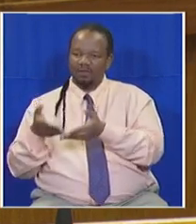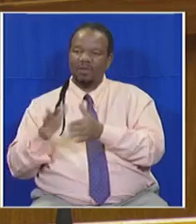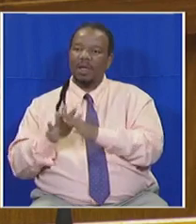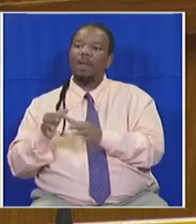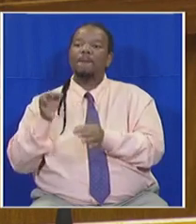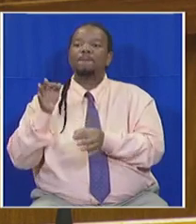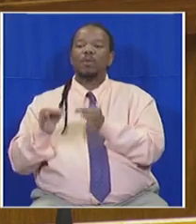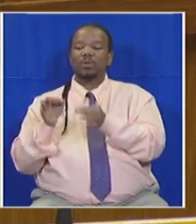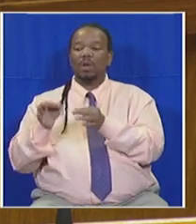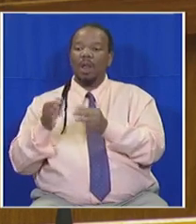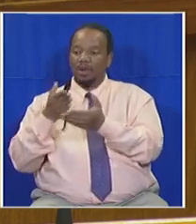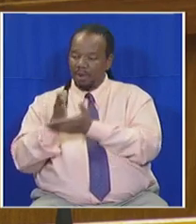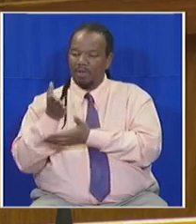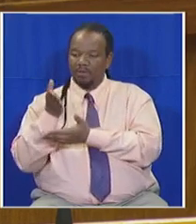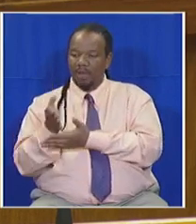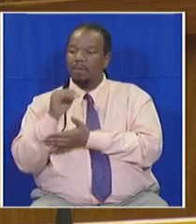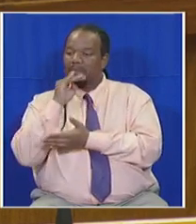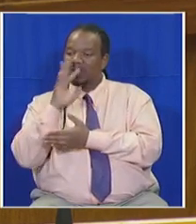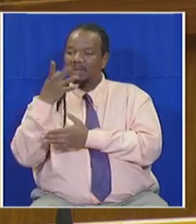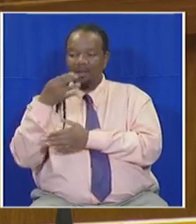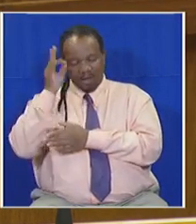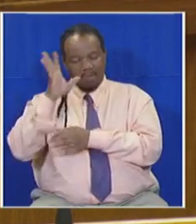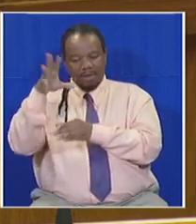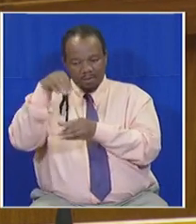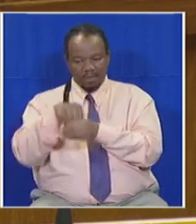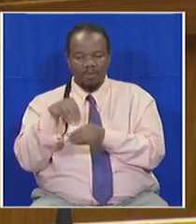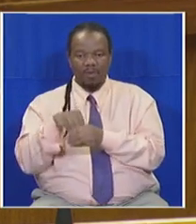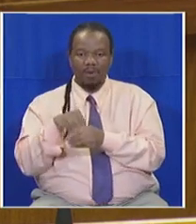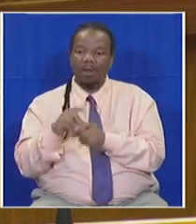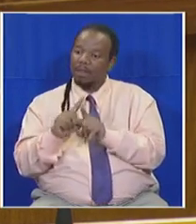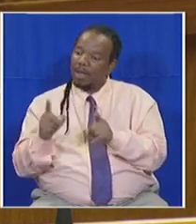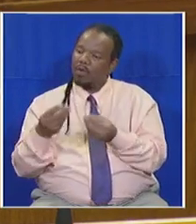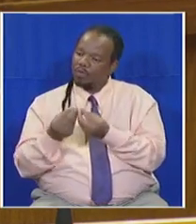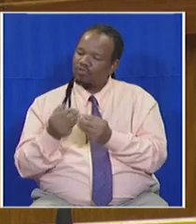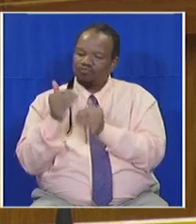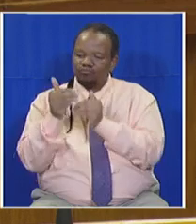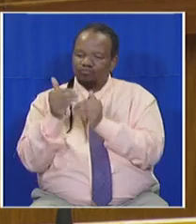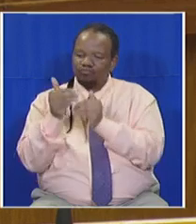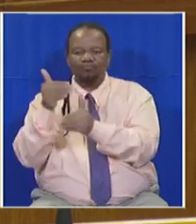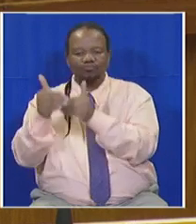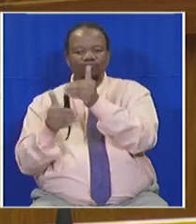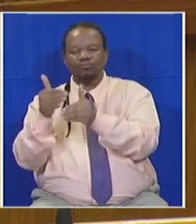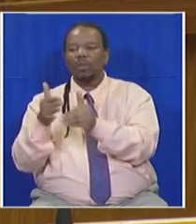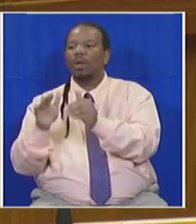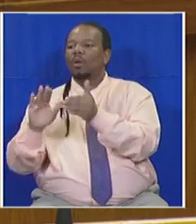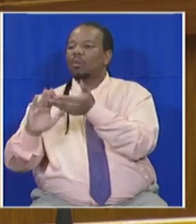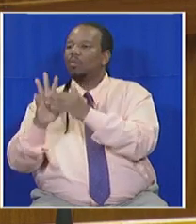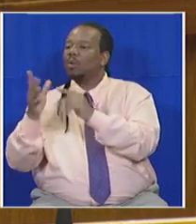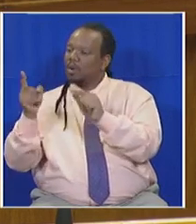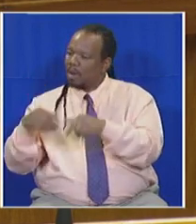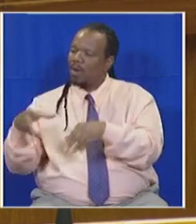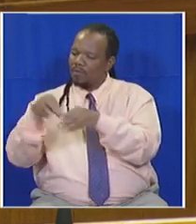rights include participatory governance and have been progressively extended to the more citizens than ever